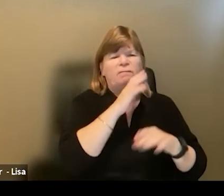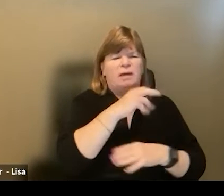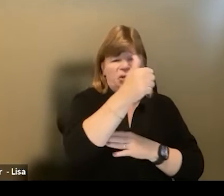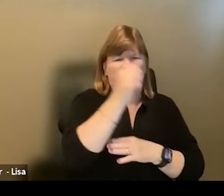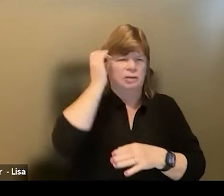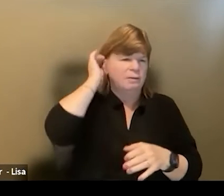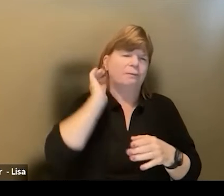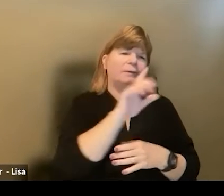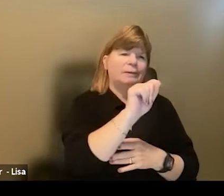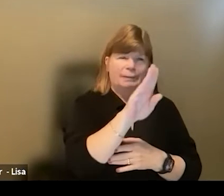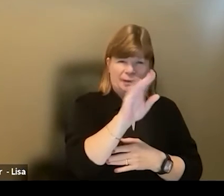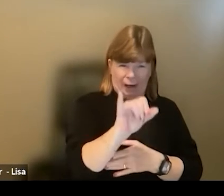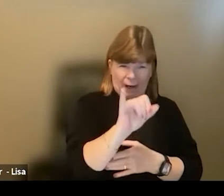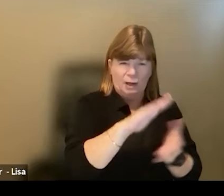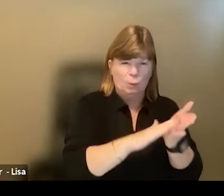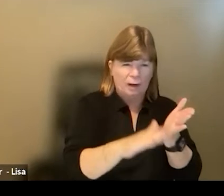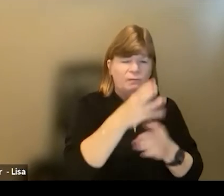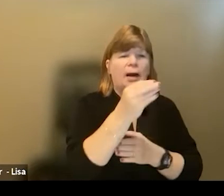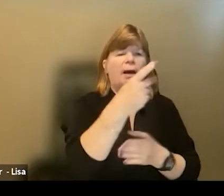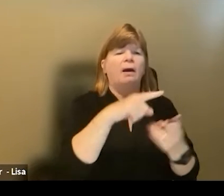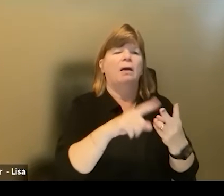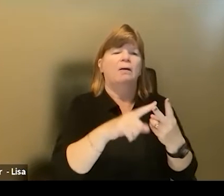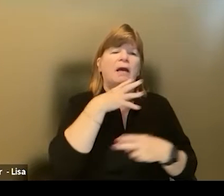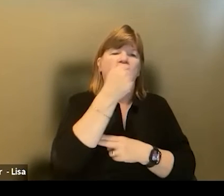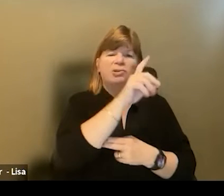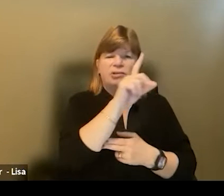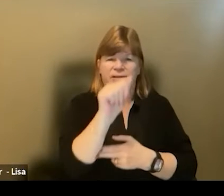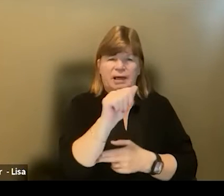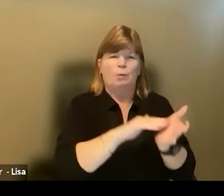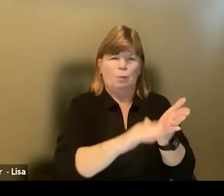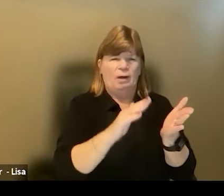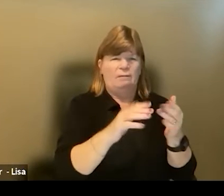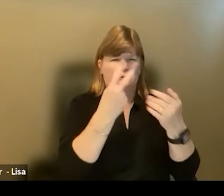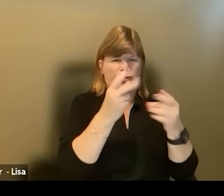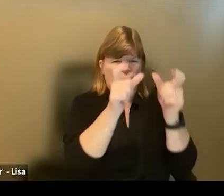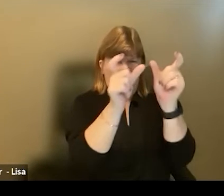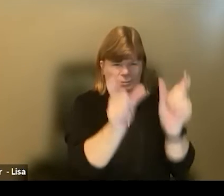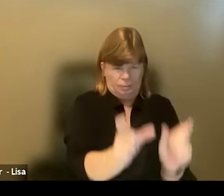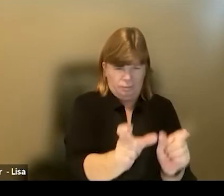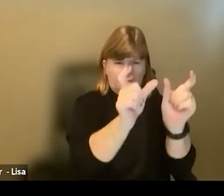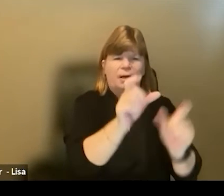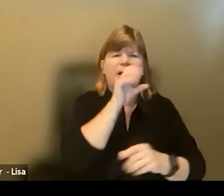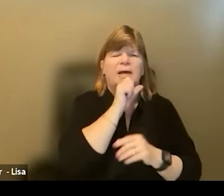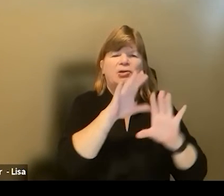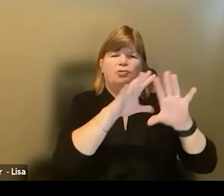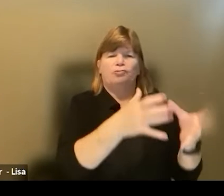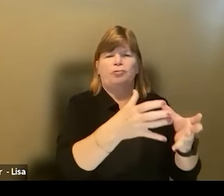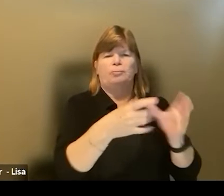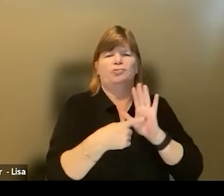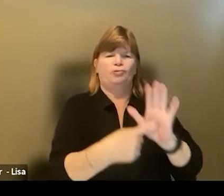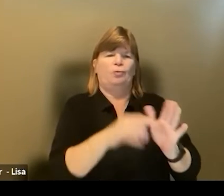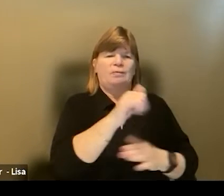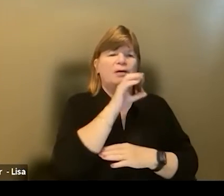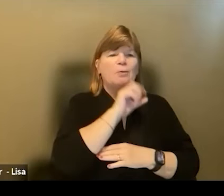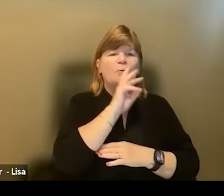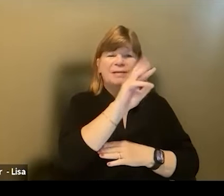the traumatic brain injury waiver, as well as the aged and disabled waiver, broken into those two age groups, reflective of that 60